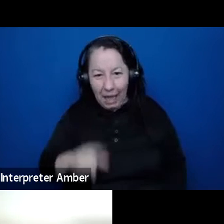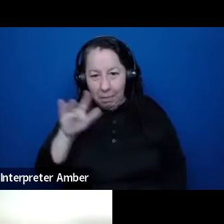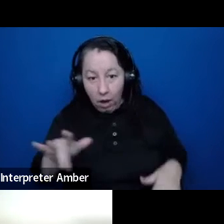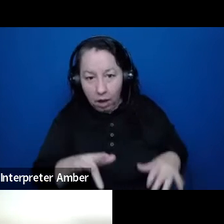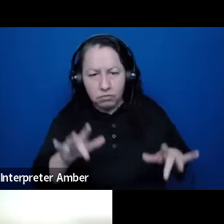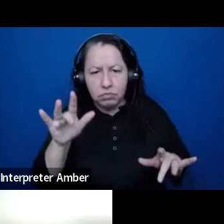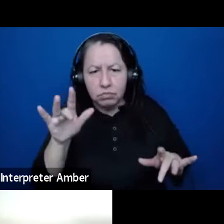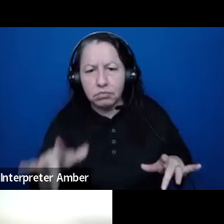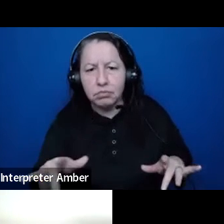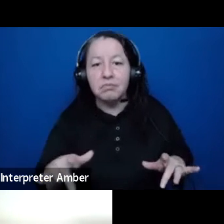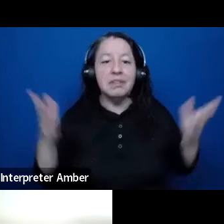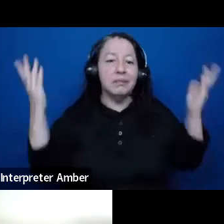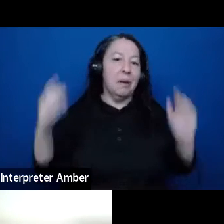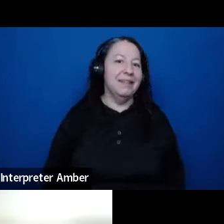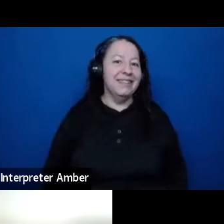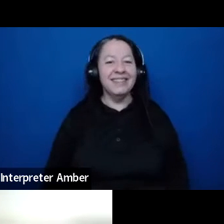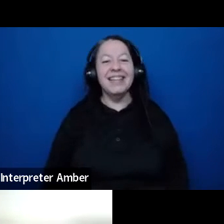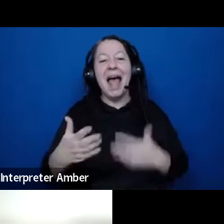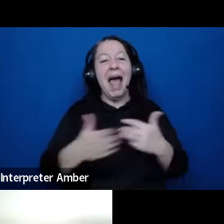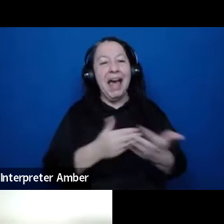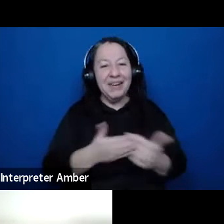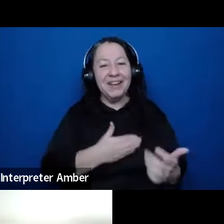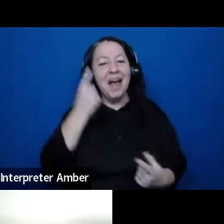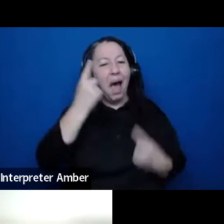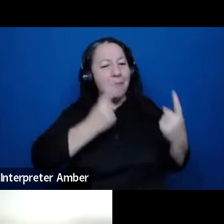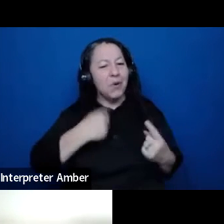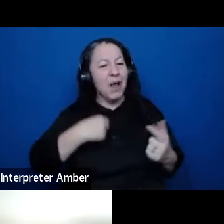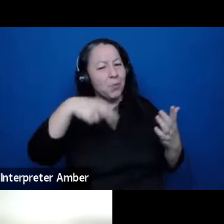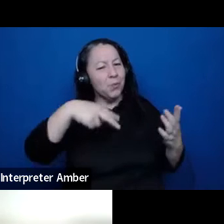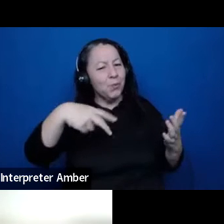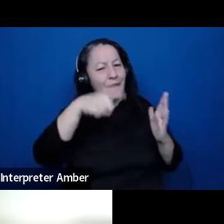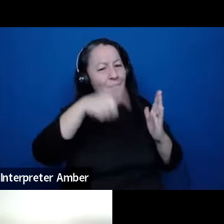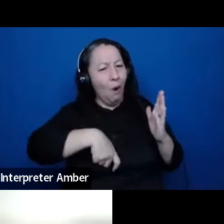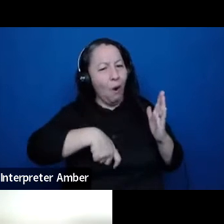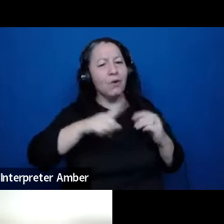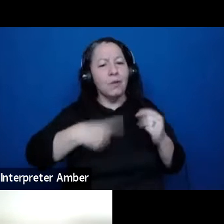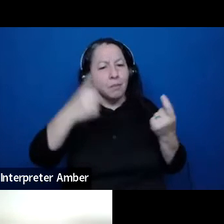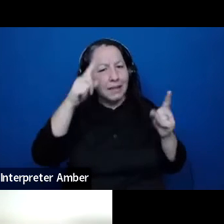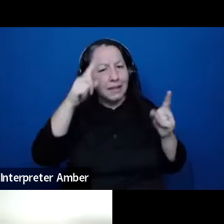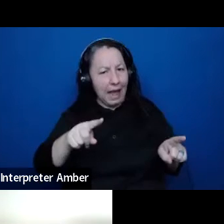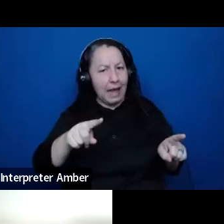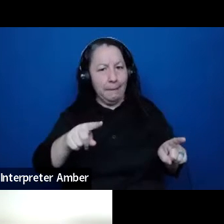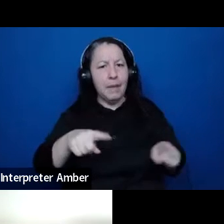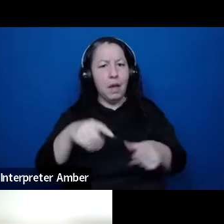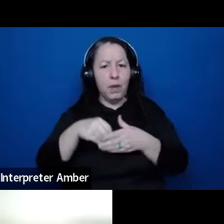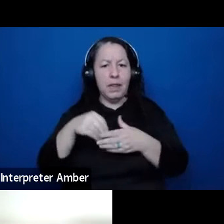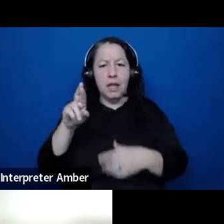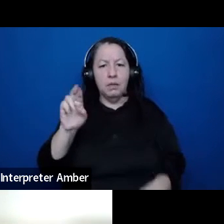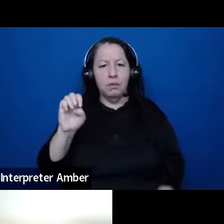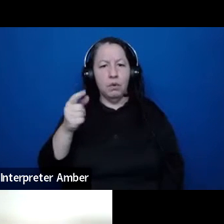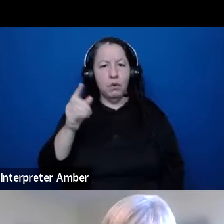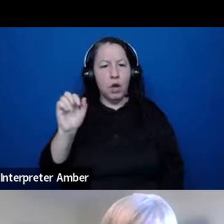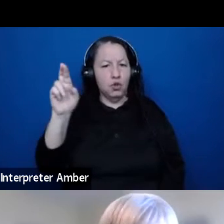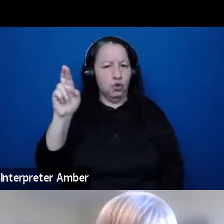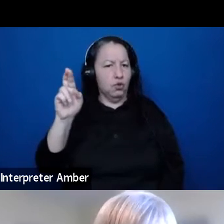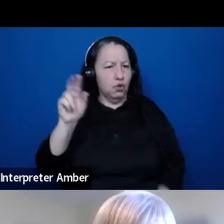stuff. No, I'm just wondering, I was reading the article about the settlement agreement in the register,